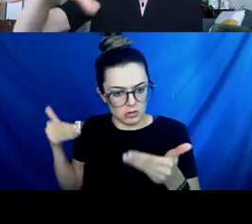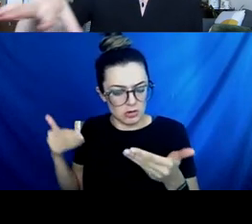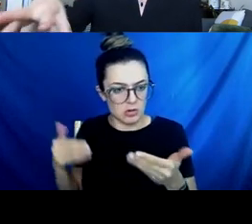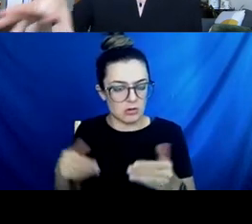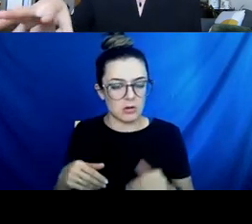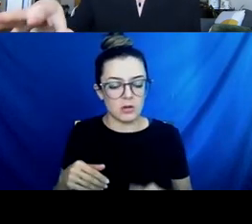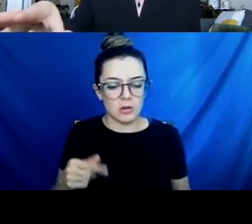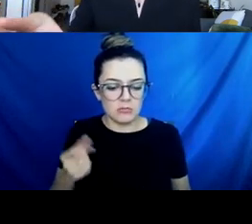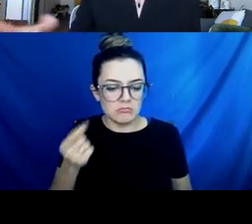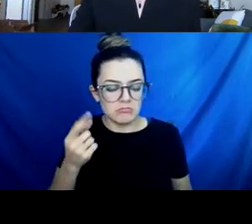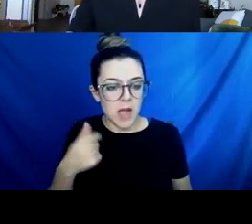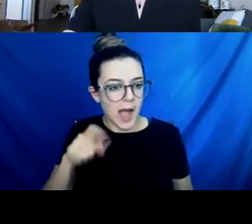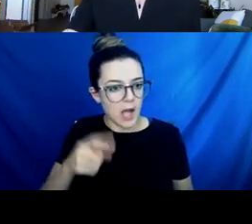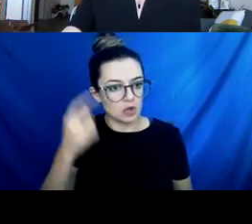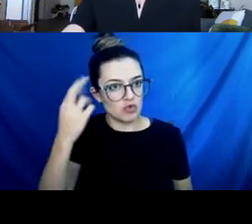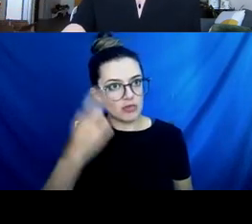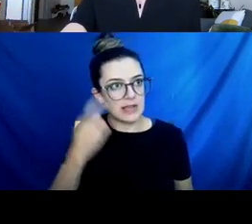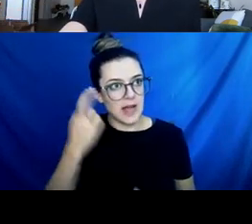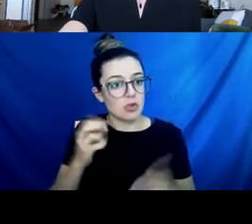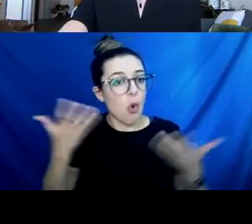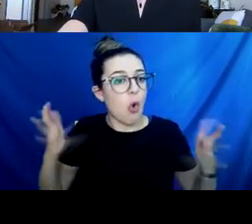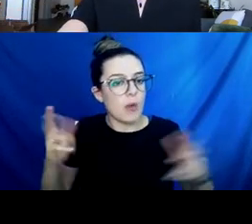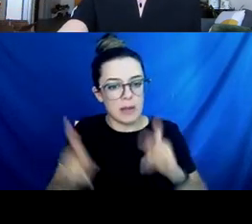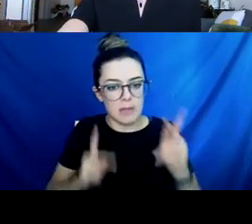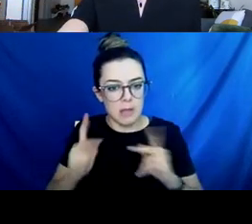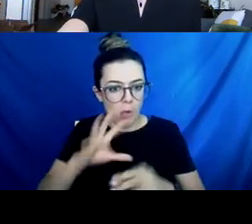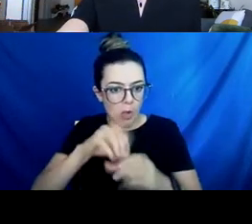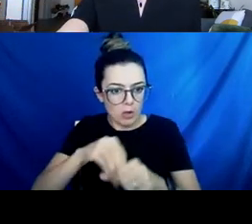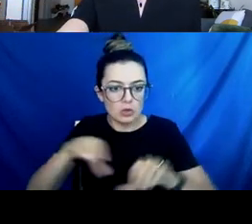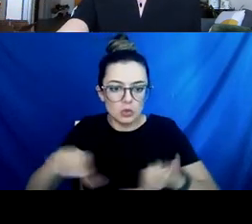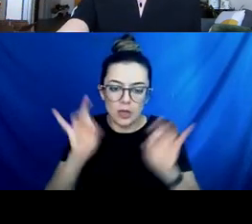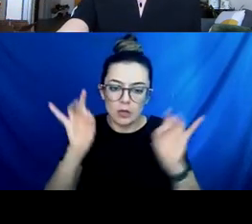already people doing this incredible work. So.